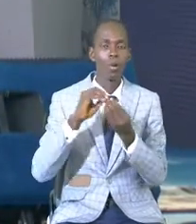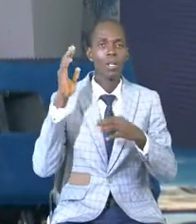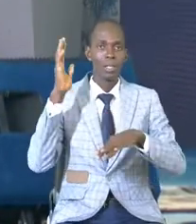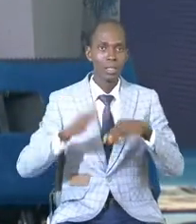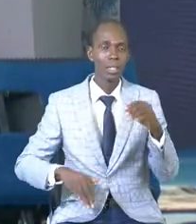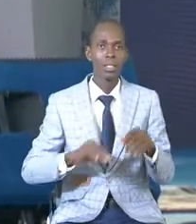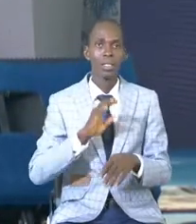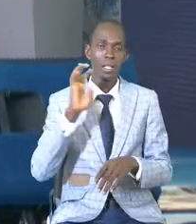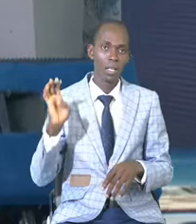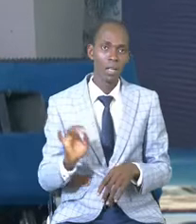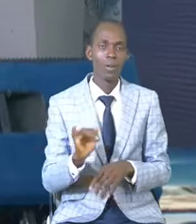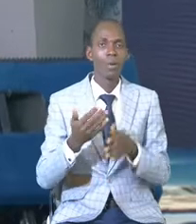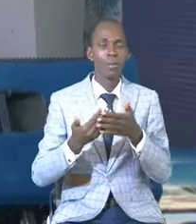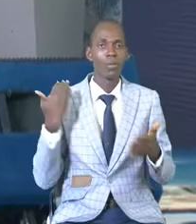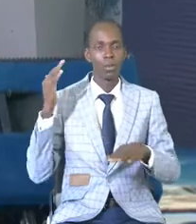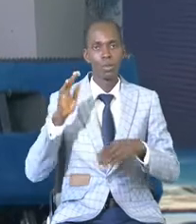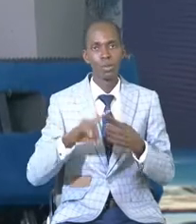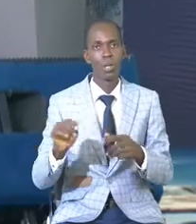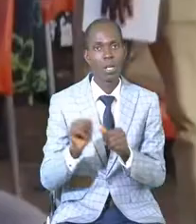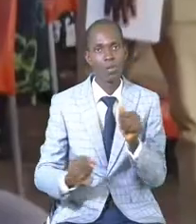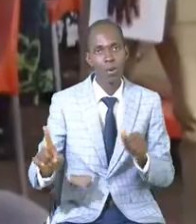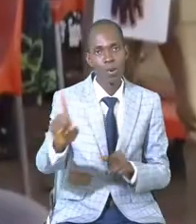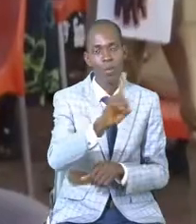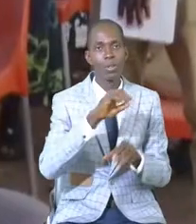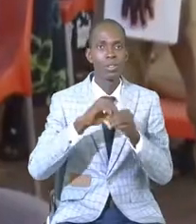to everyone in Jesus' name. Amen.